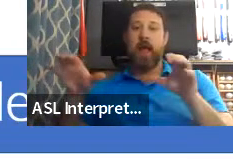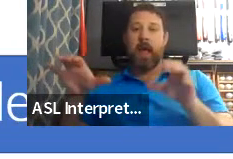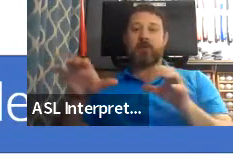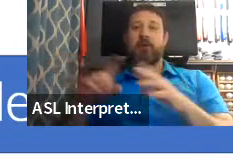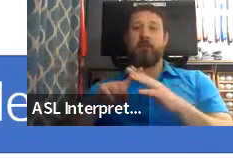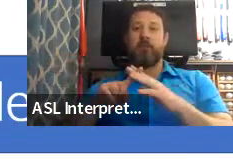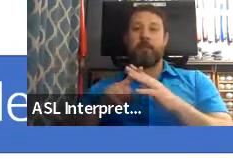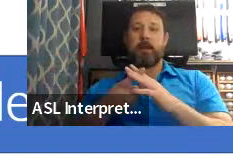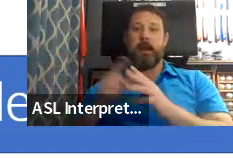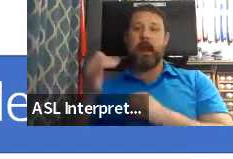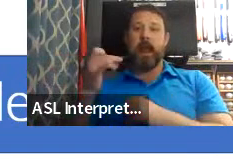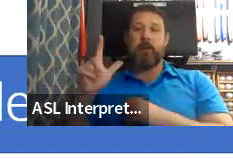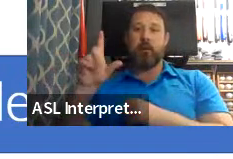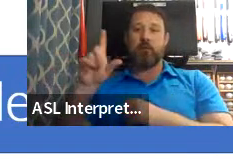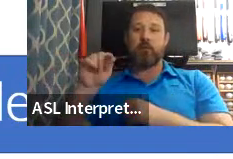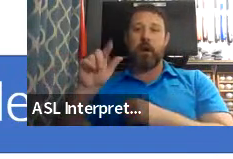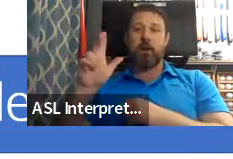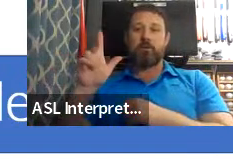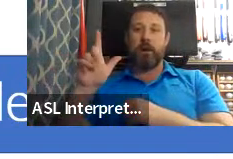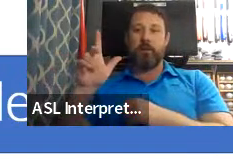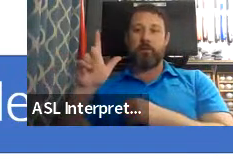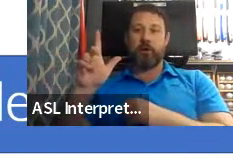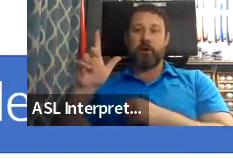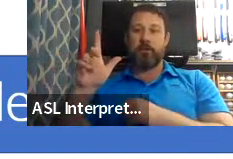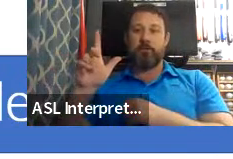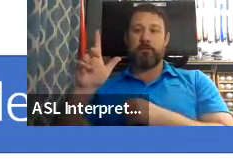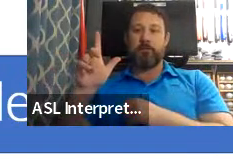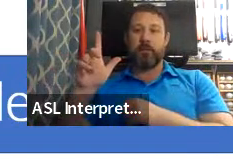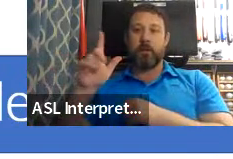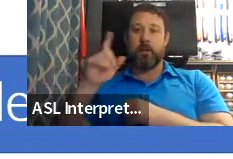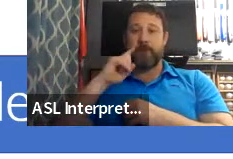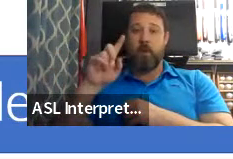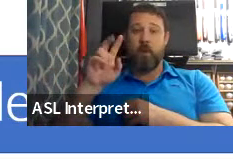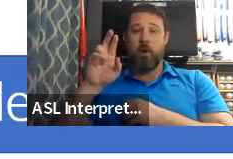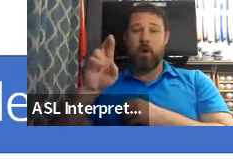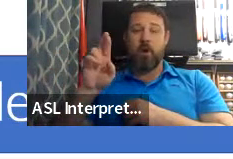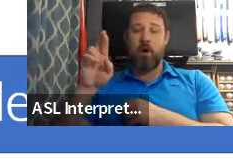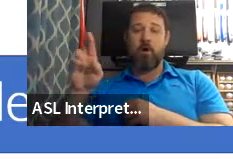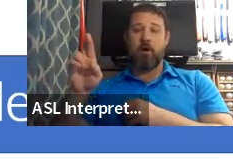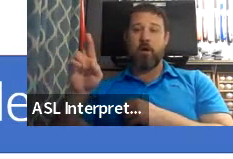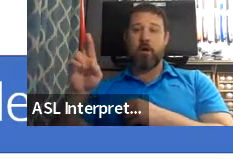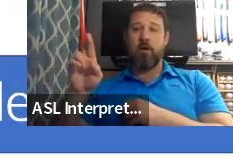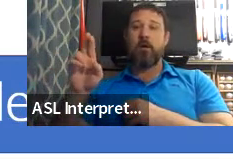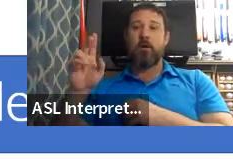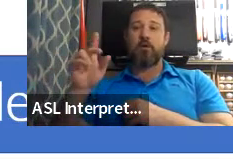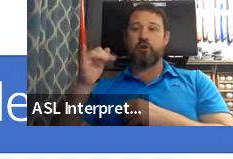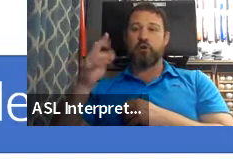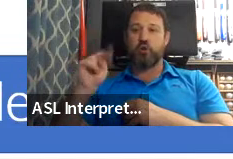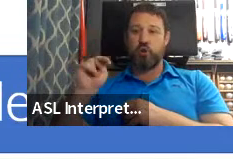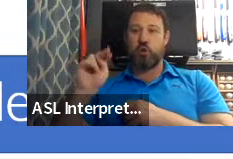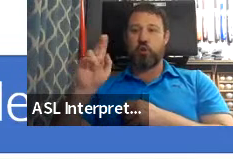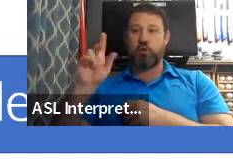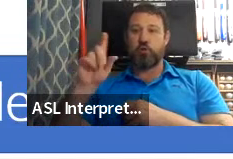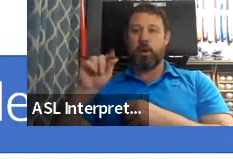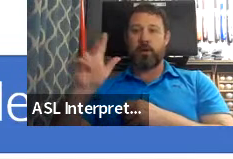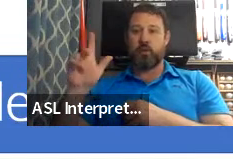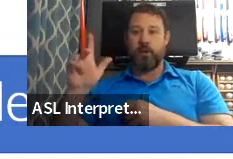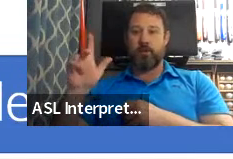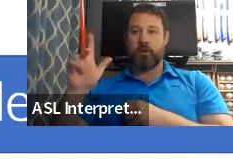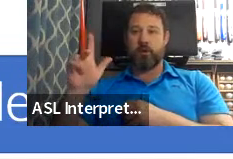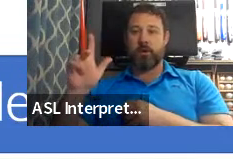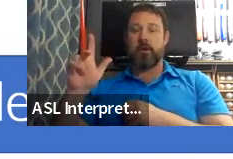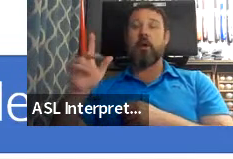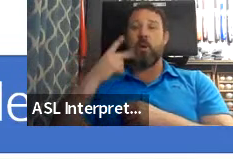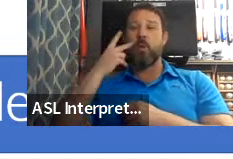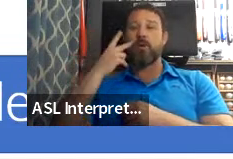of 2023 for RRs due in June of 2023. And we'll see what that looks